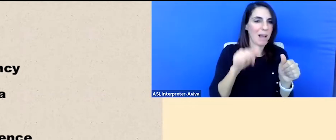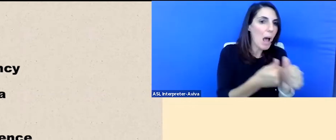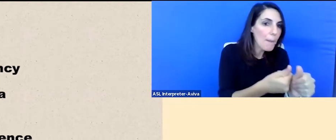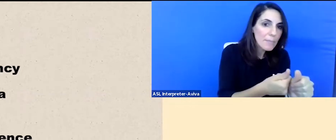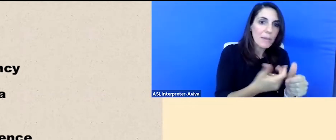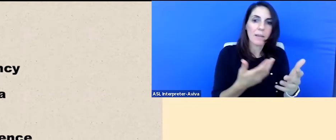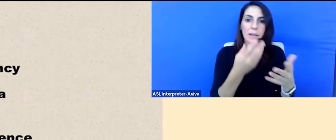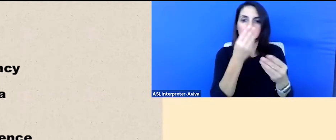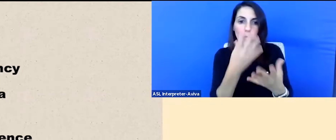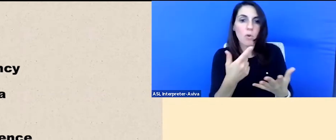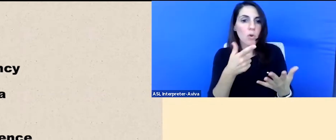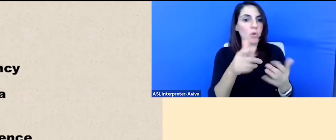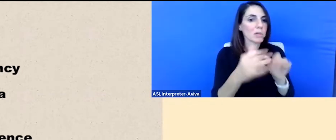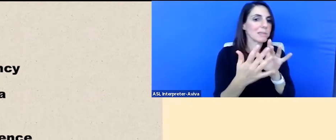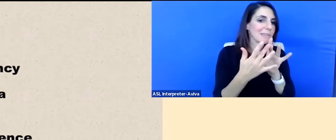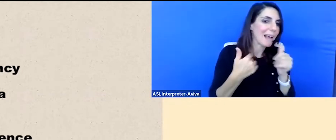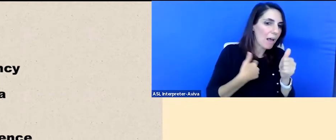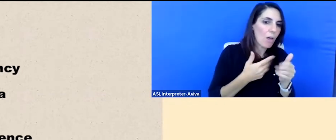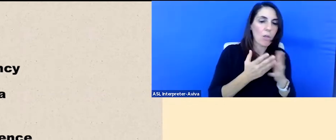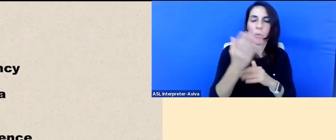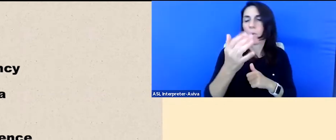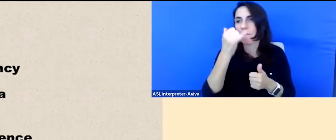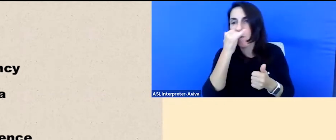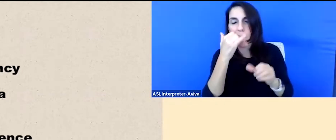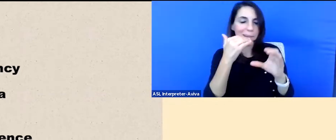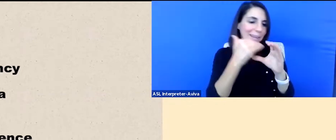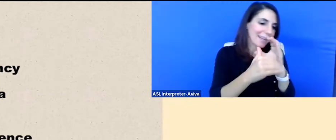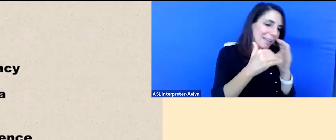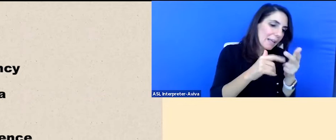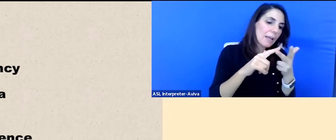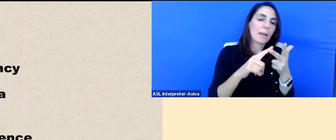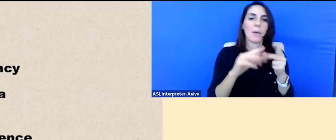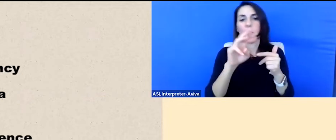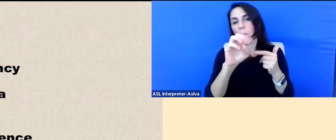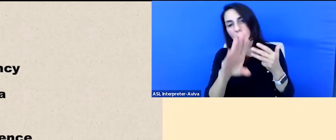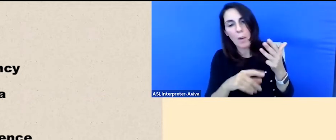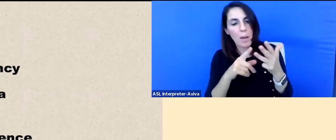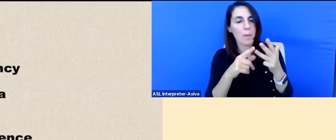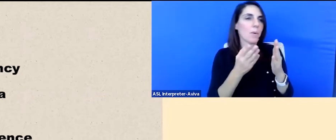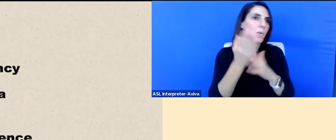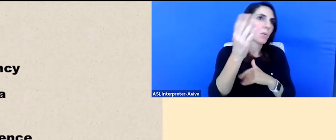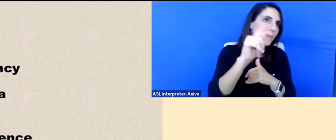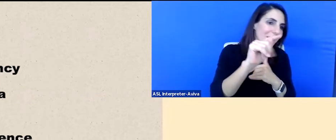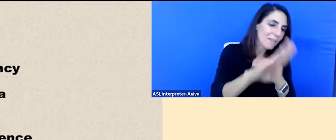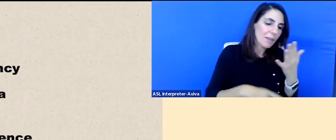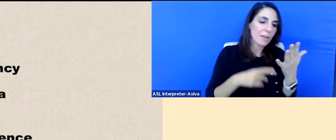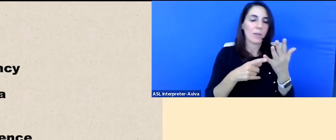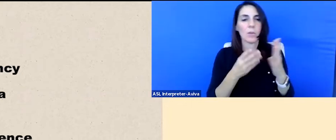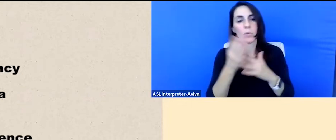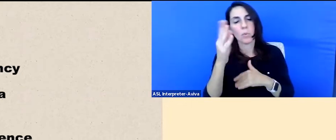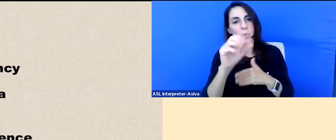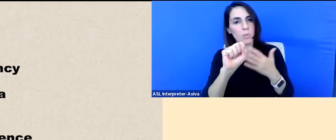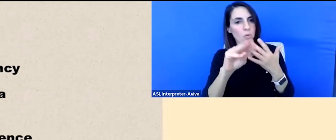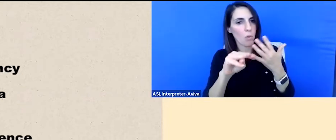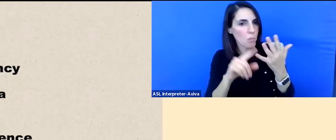government through phone, through email, through web, through television, through social media, we set up